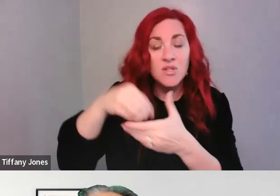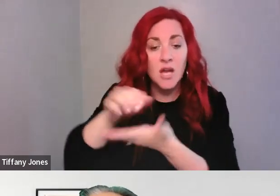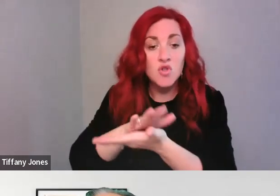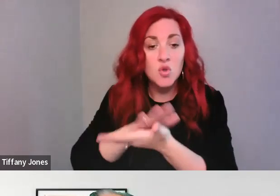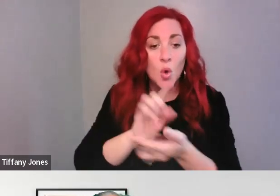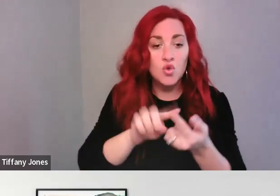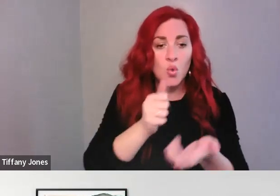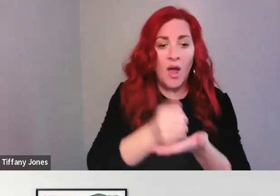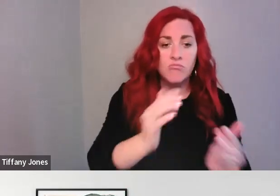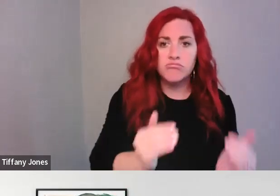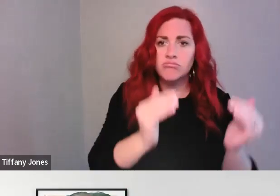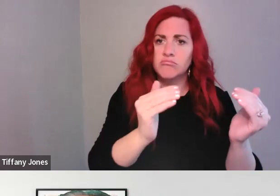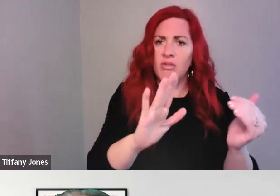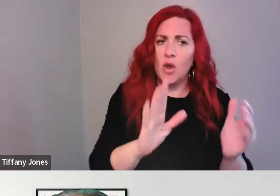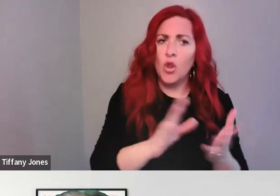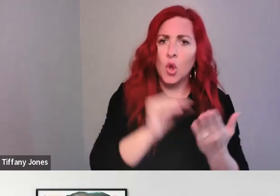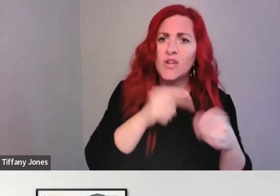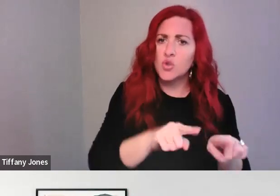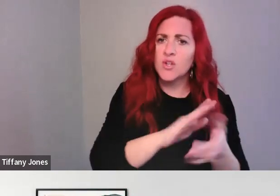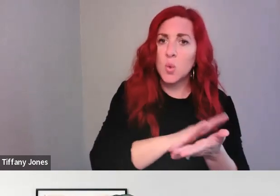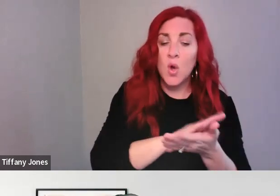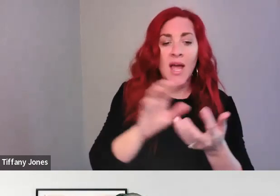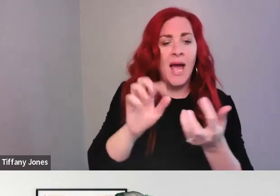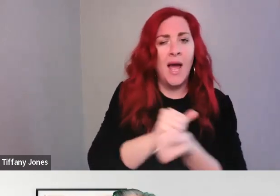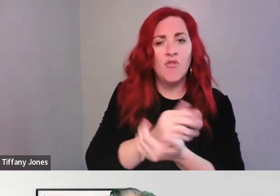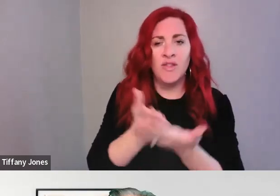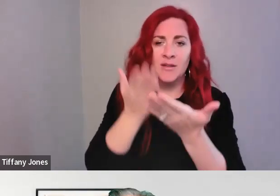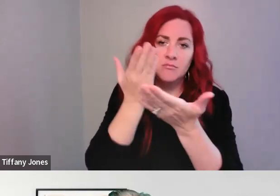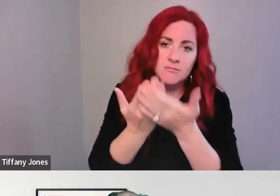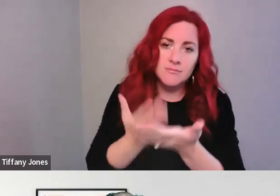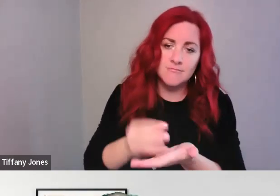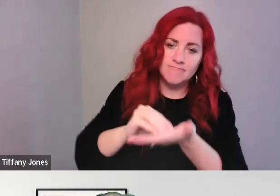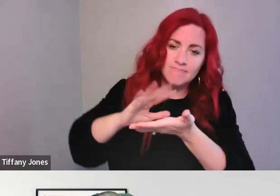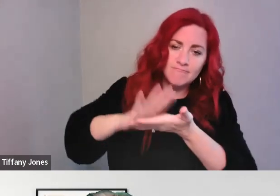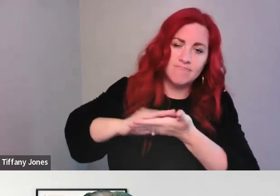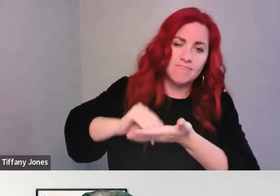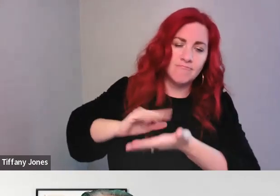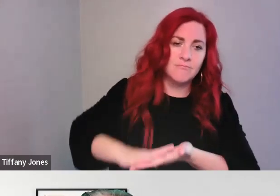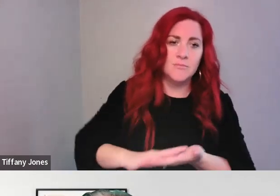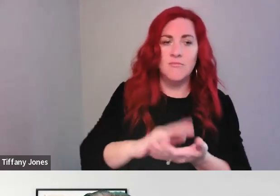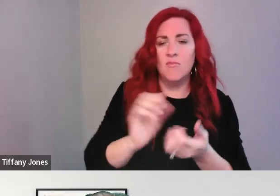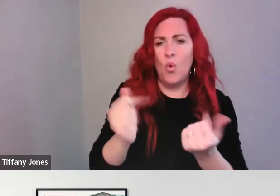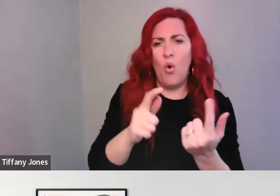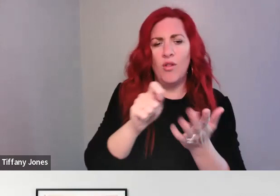school. Again, put everything in writing. So kind of document as much as you can, all the requests you're